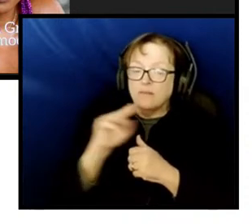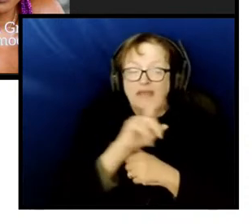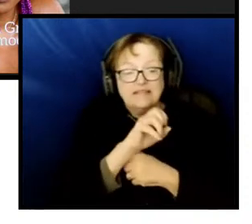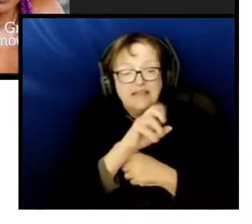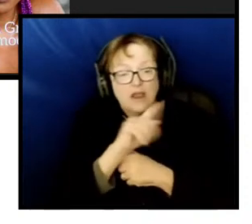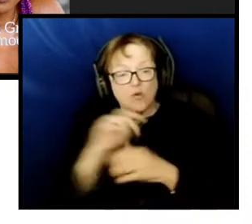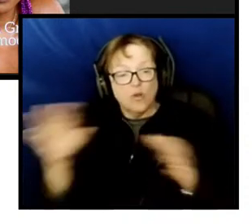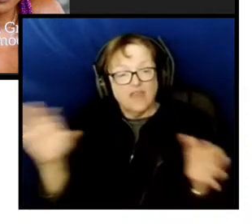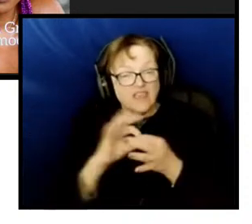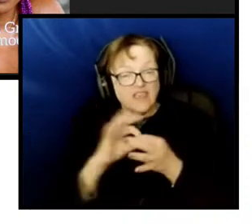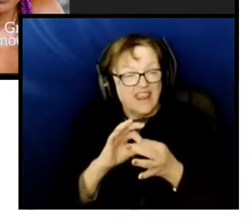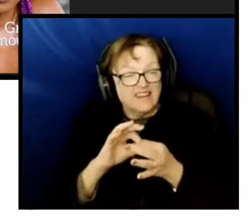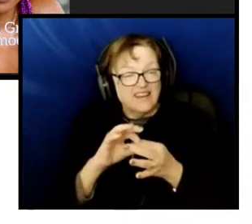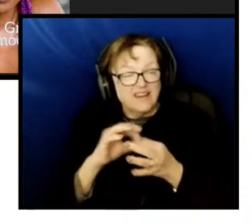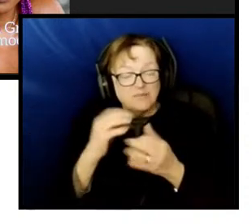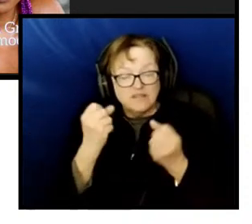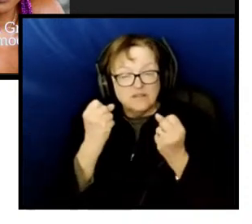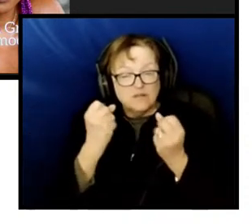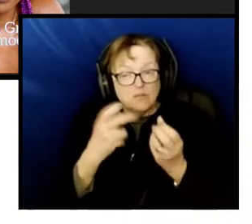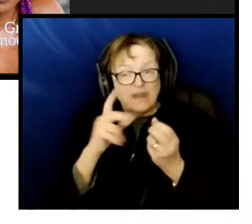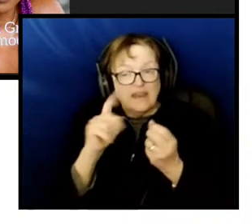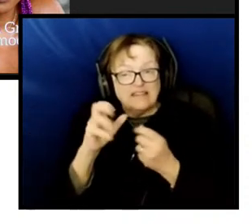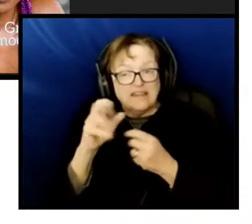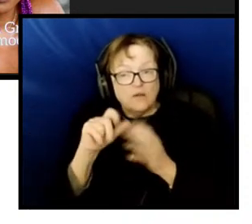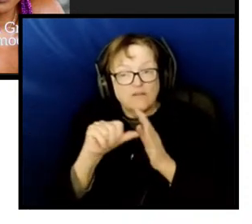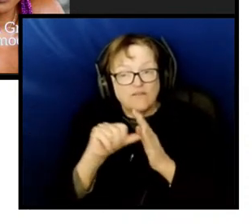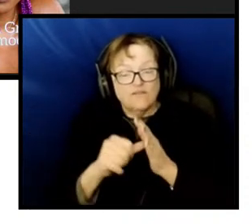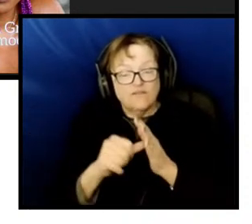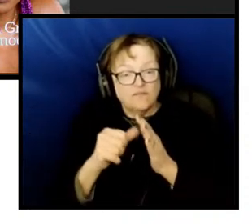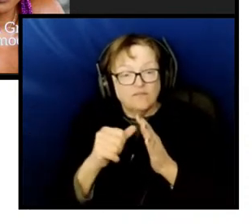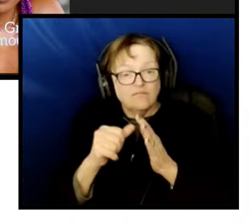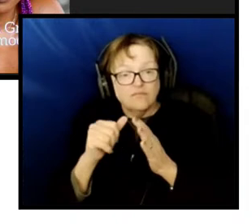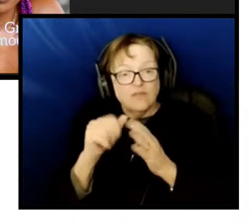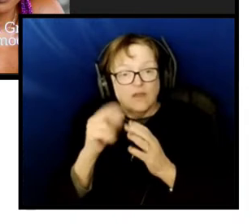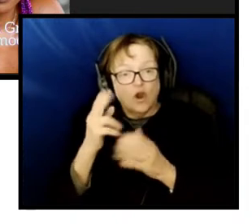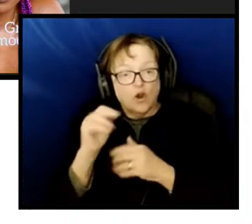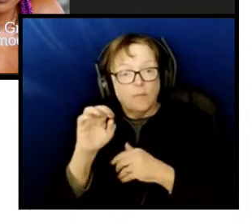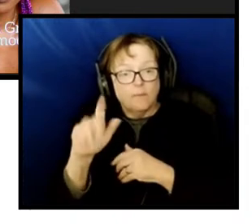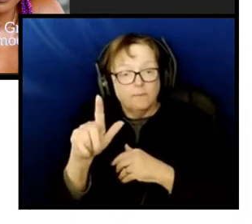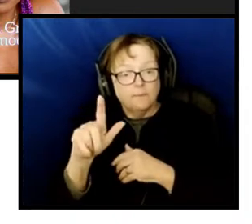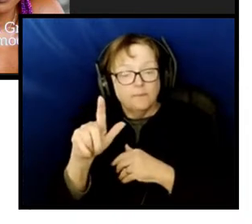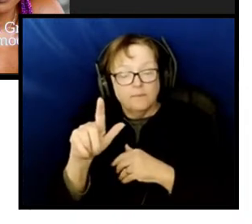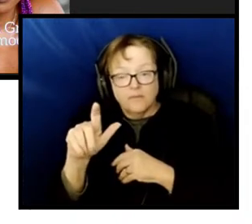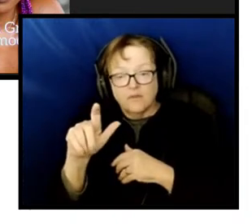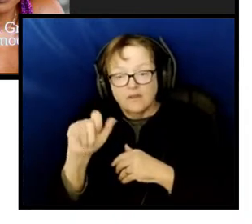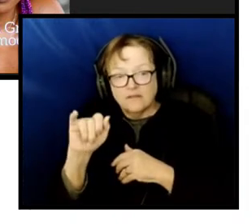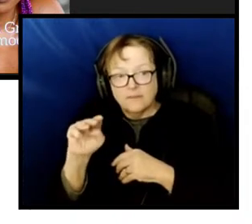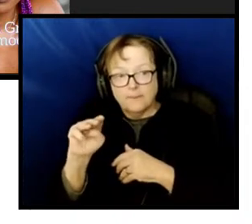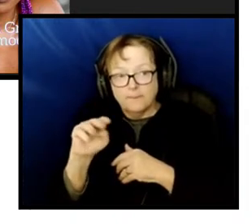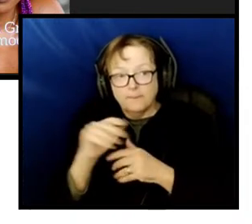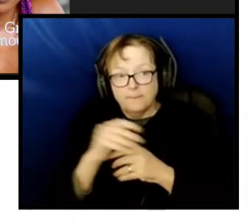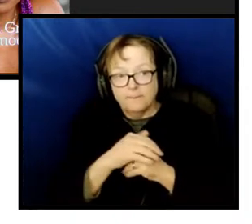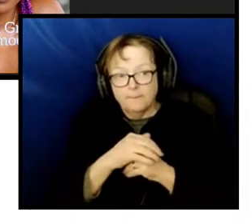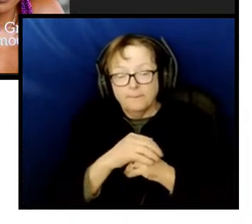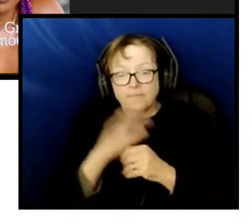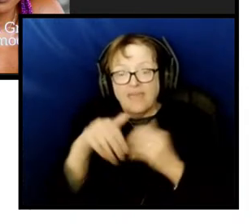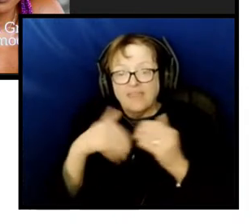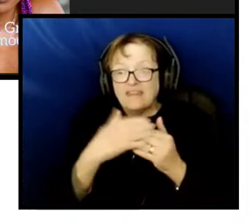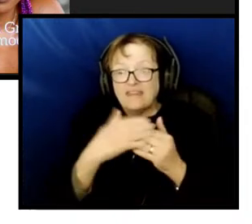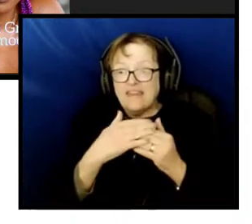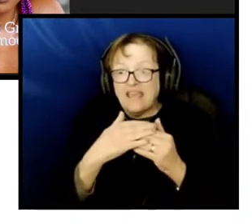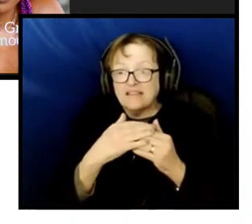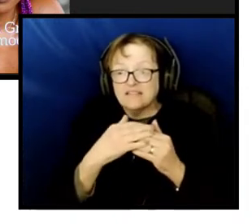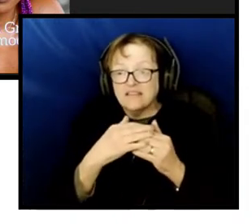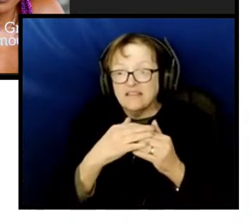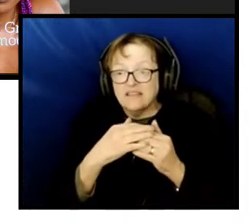there are actually a lot of tarot cards that feature herbalism. So the next slide is a video of some